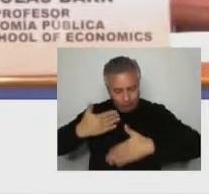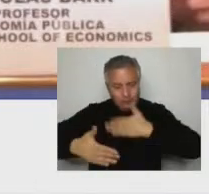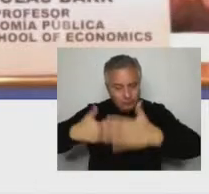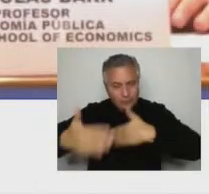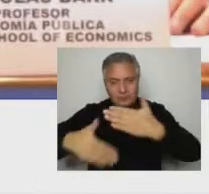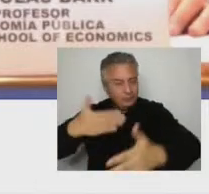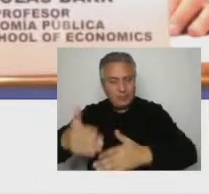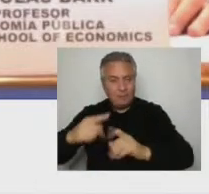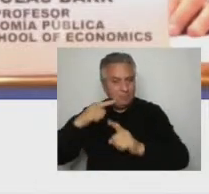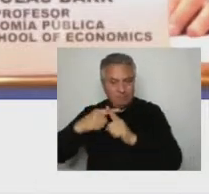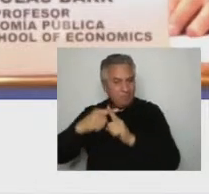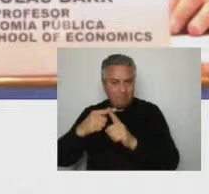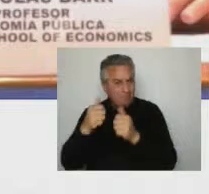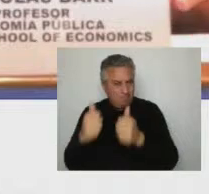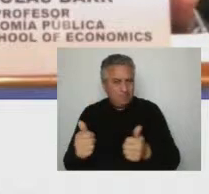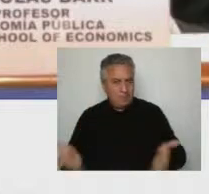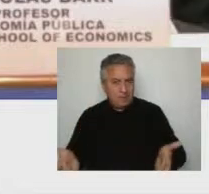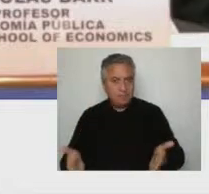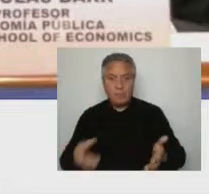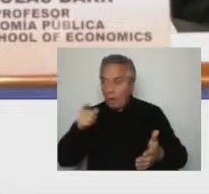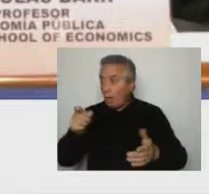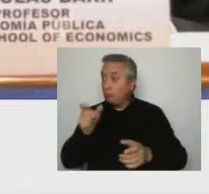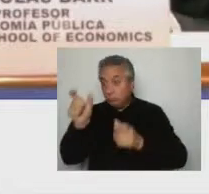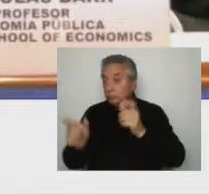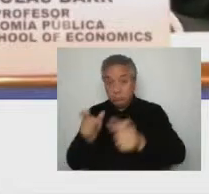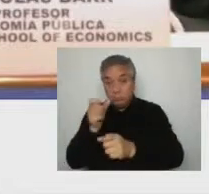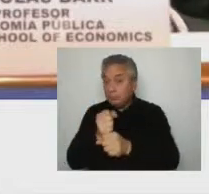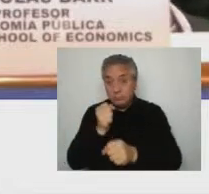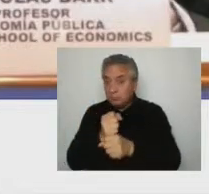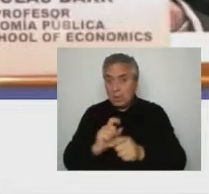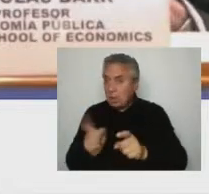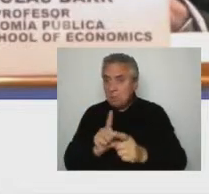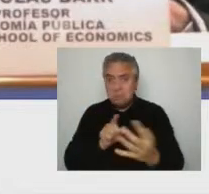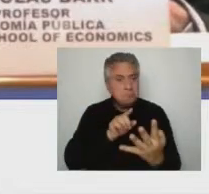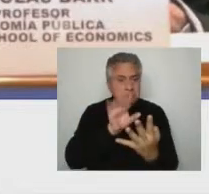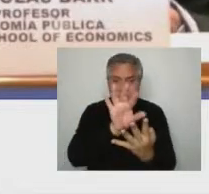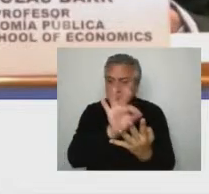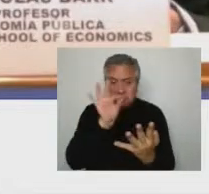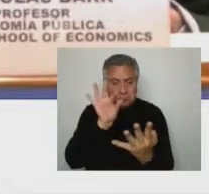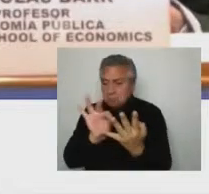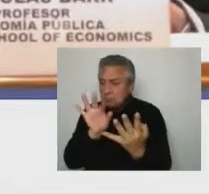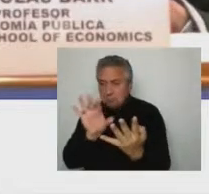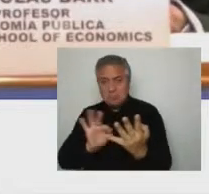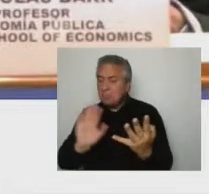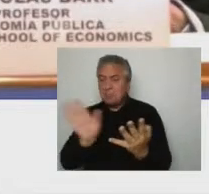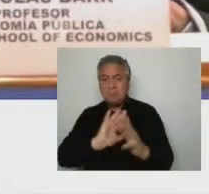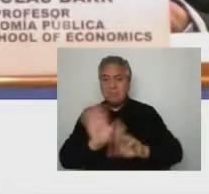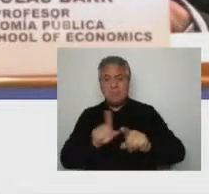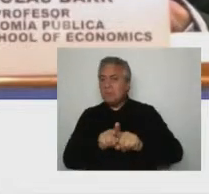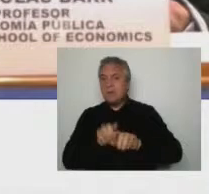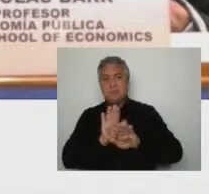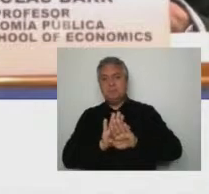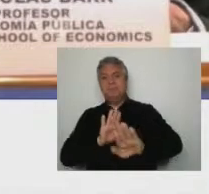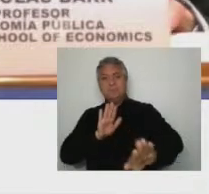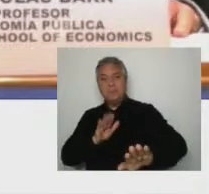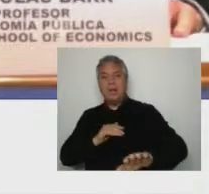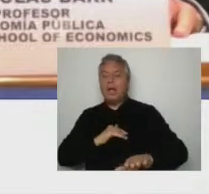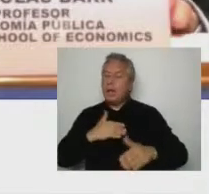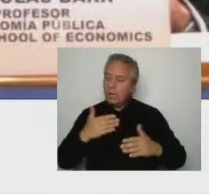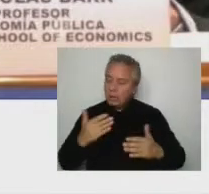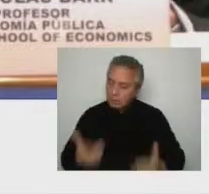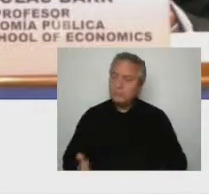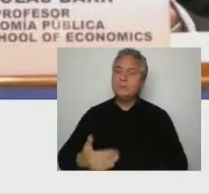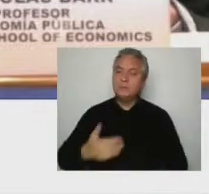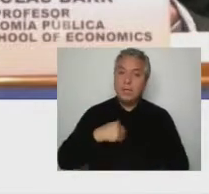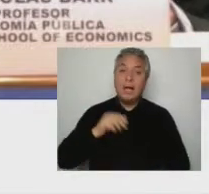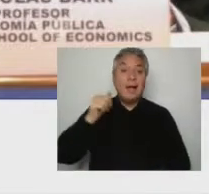then brings me on to implications for pension design, which I talked about yesterday, making